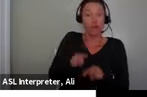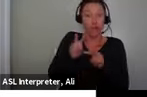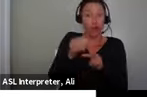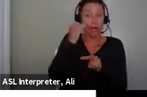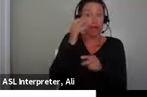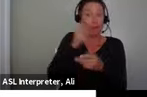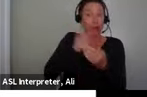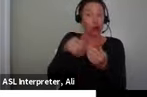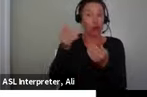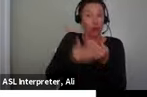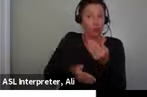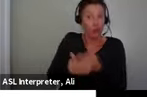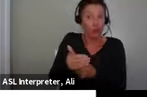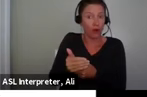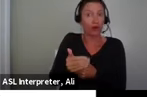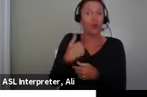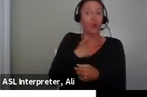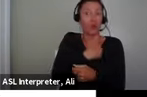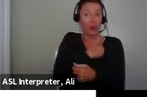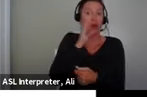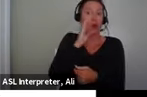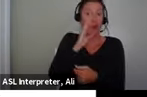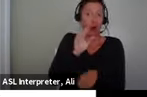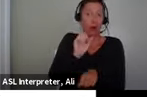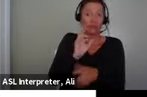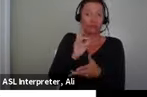forward, working to